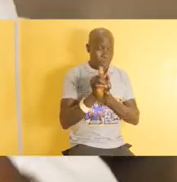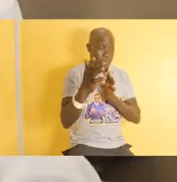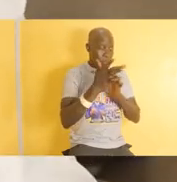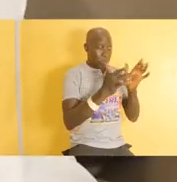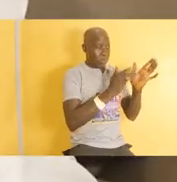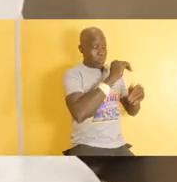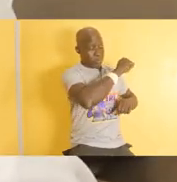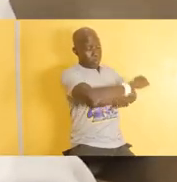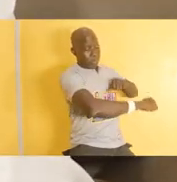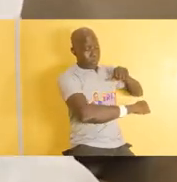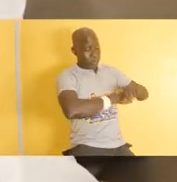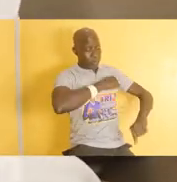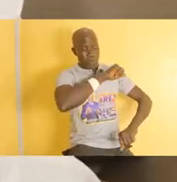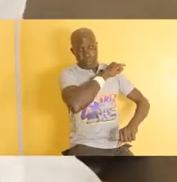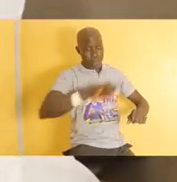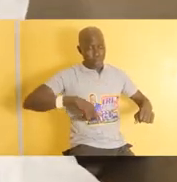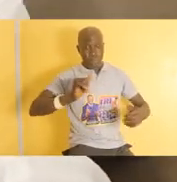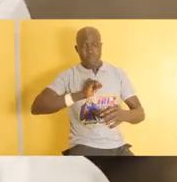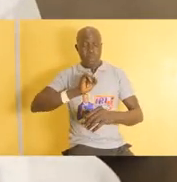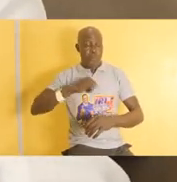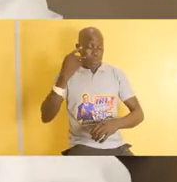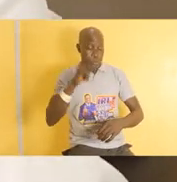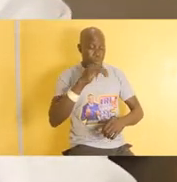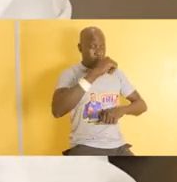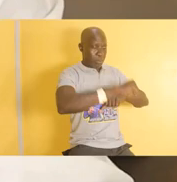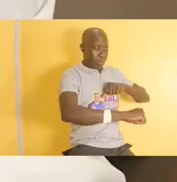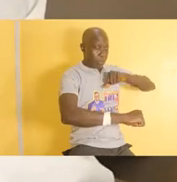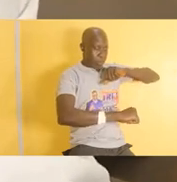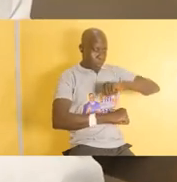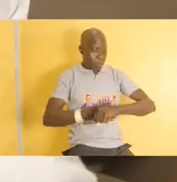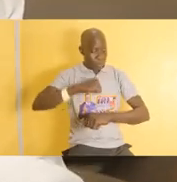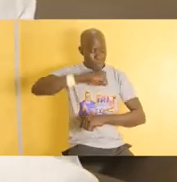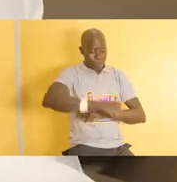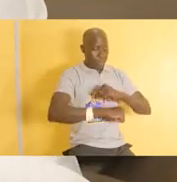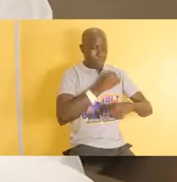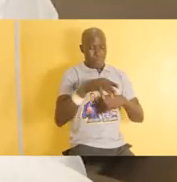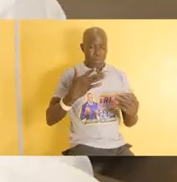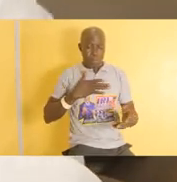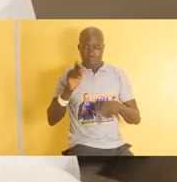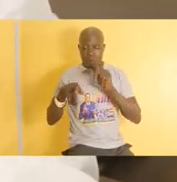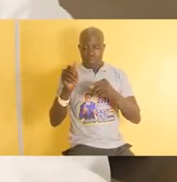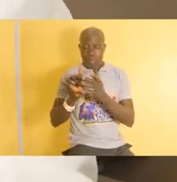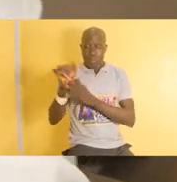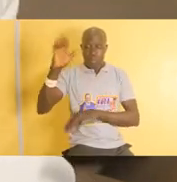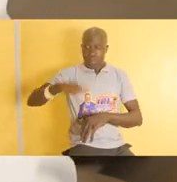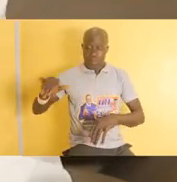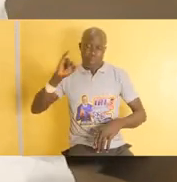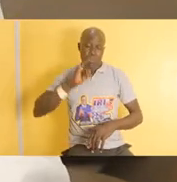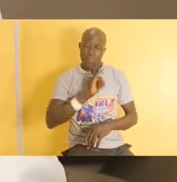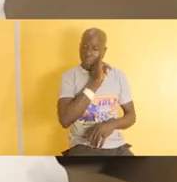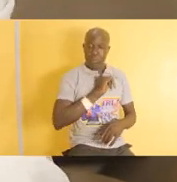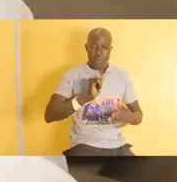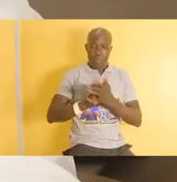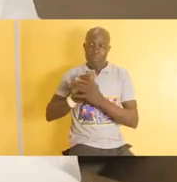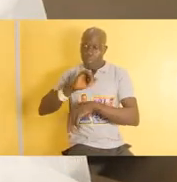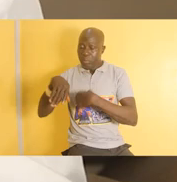Bible says, Oluwa so pe, the Lord said, O tiri, iponju awon eniyan. He has seen the affliction of his people. Awon omo Israeli. The Israelites.